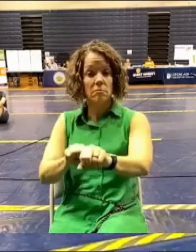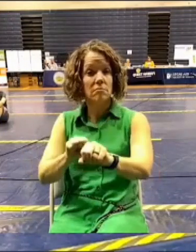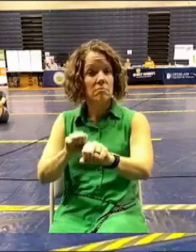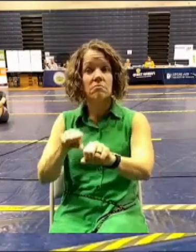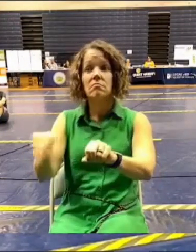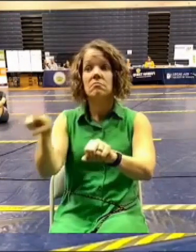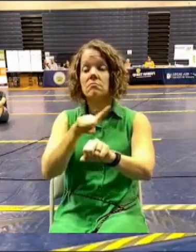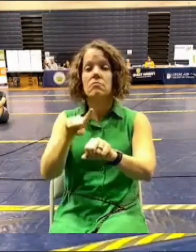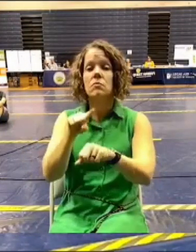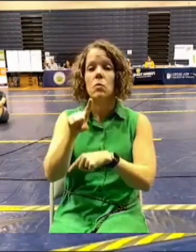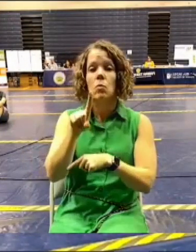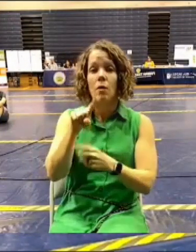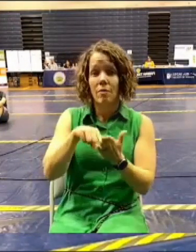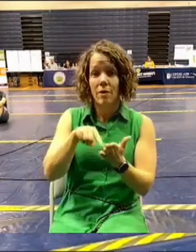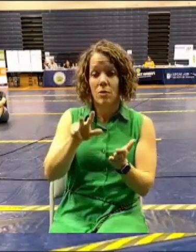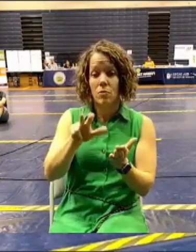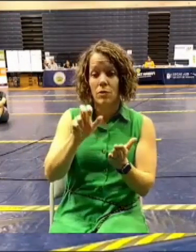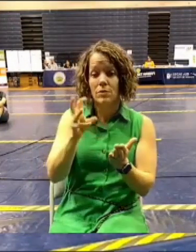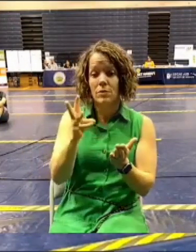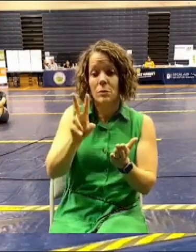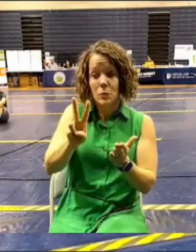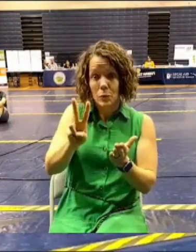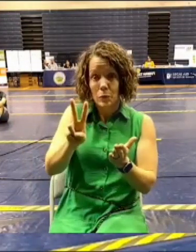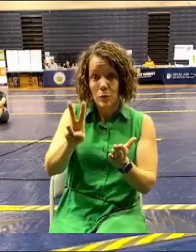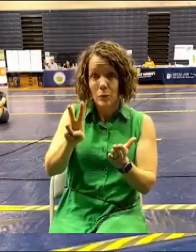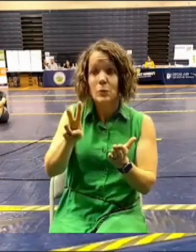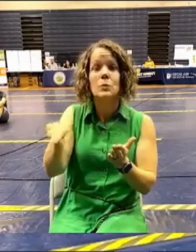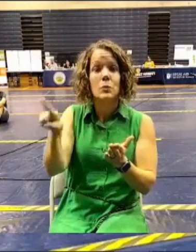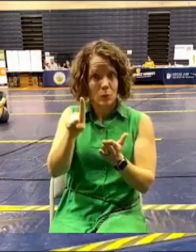1,362 units.